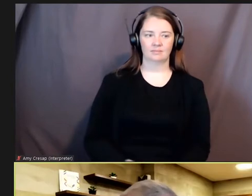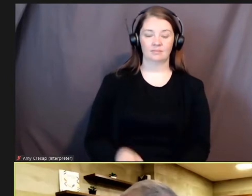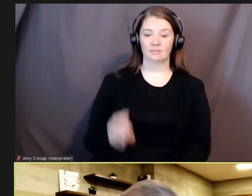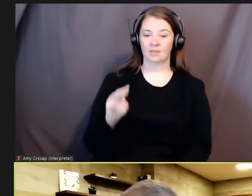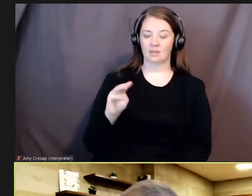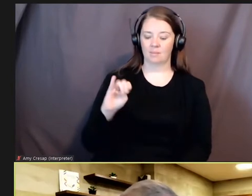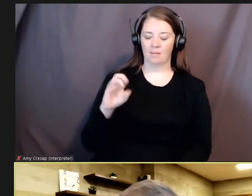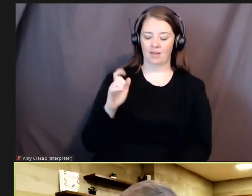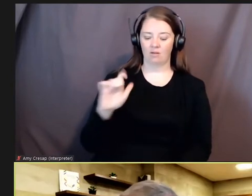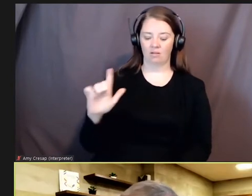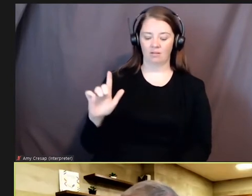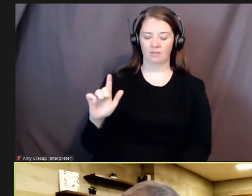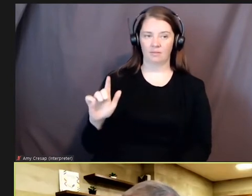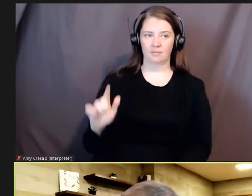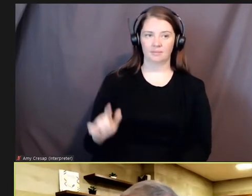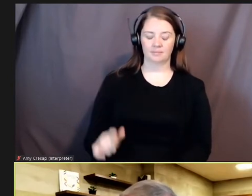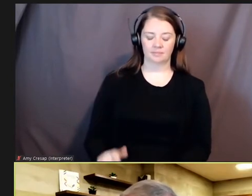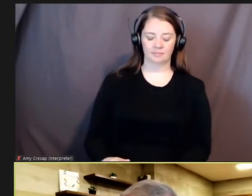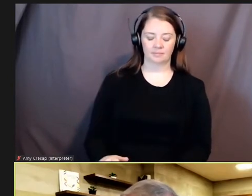Michael?